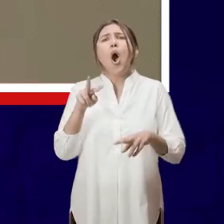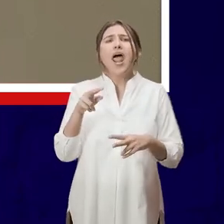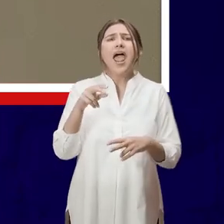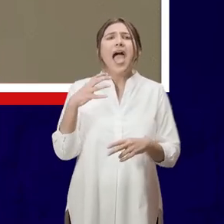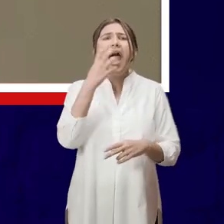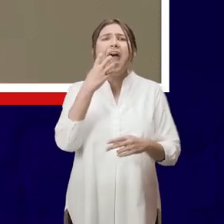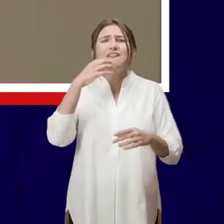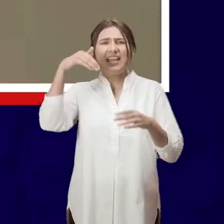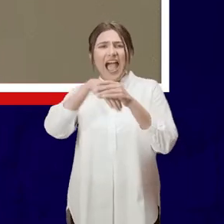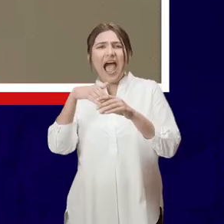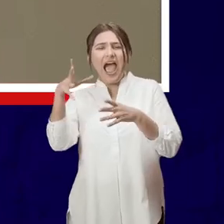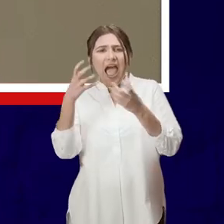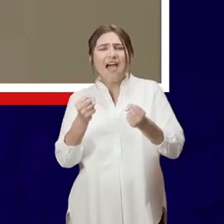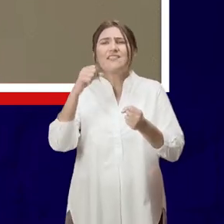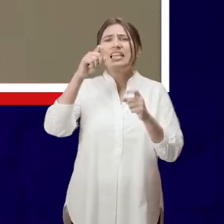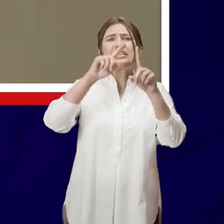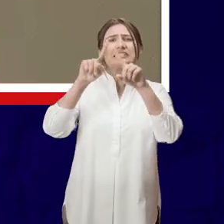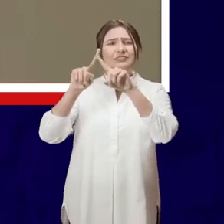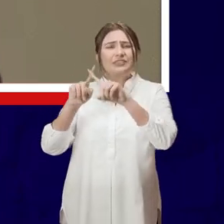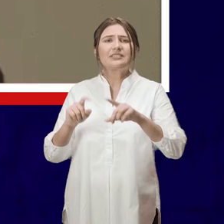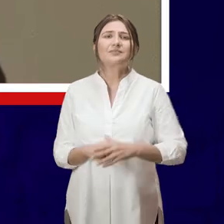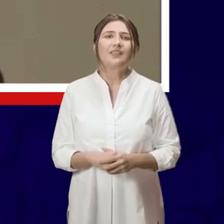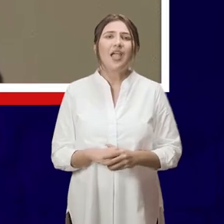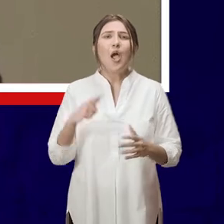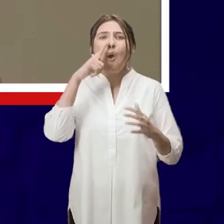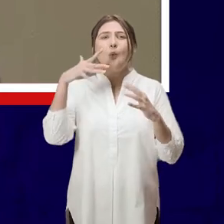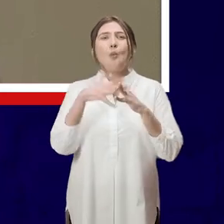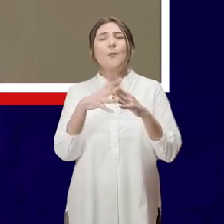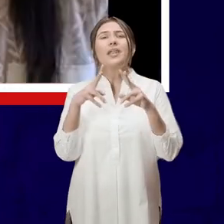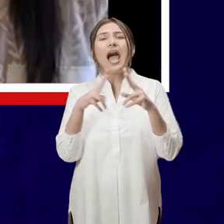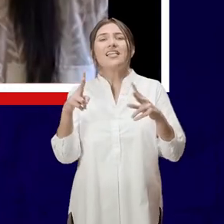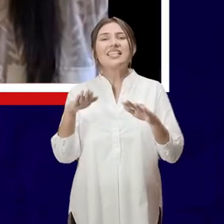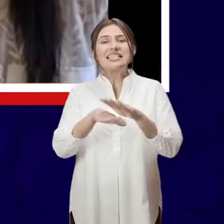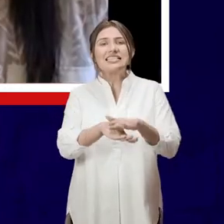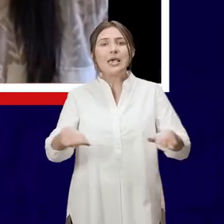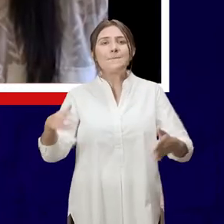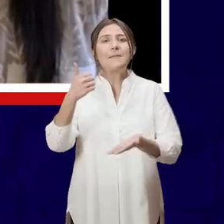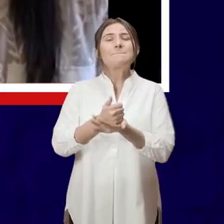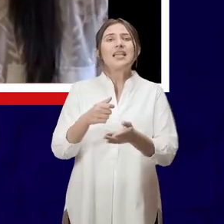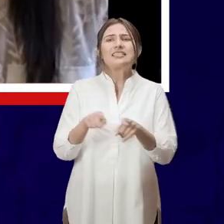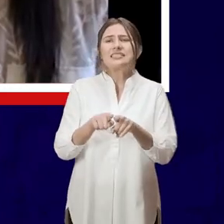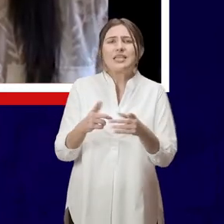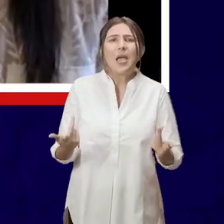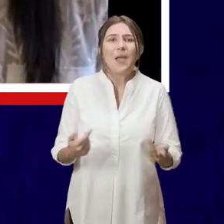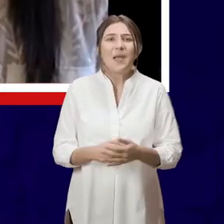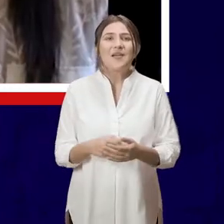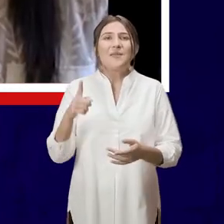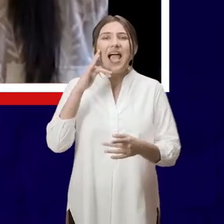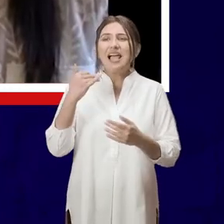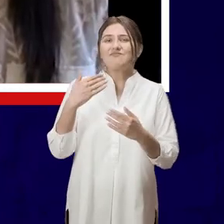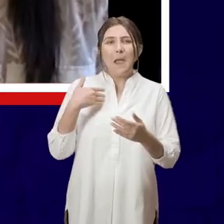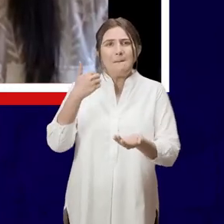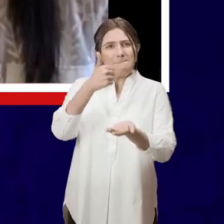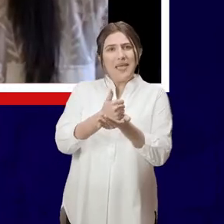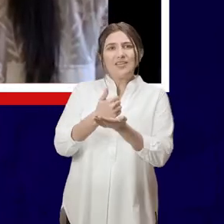and other, you know, similar situations, women are crouching on the floor, and there's this open fire kind of three